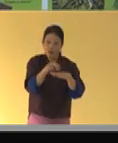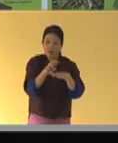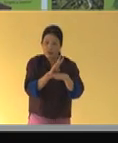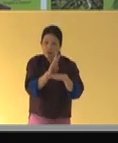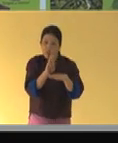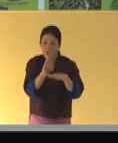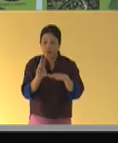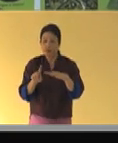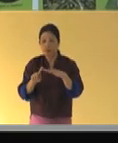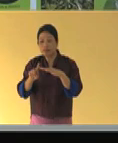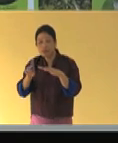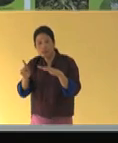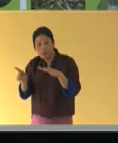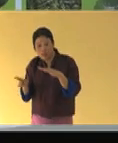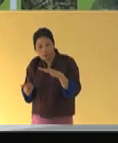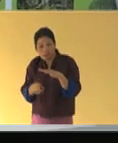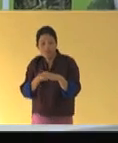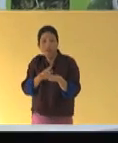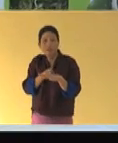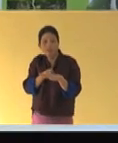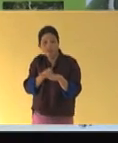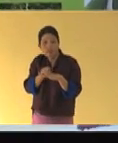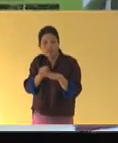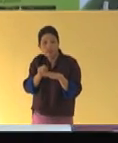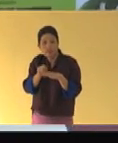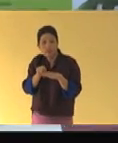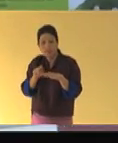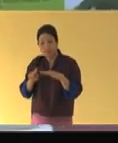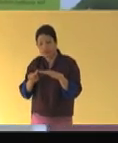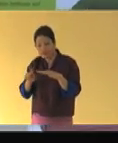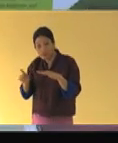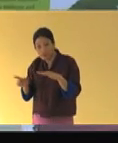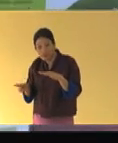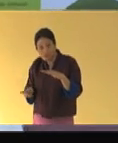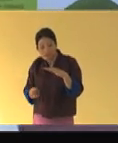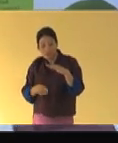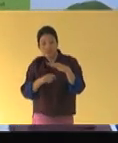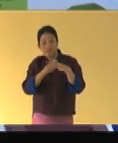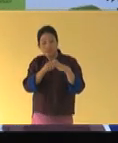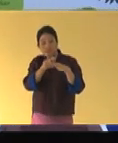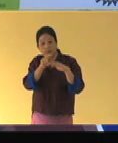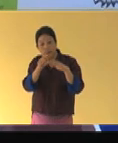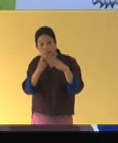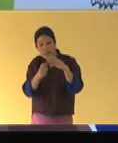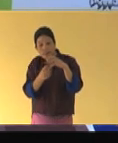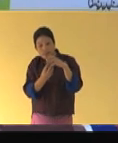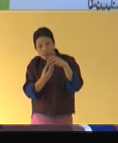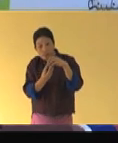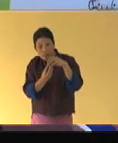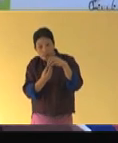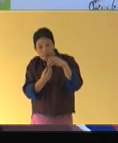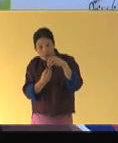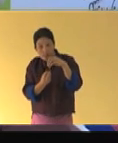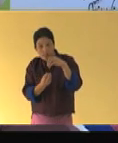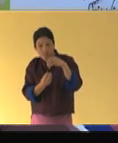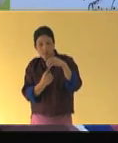they turn into mature caterpillars, and then they develop a cocoon over themselves. And once the caterpillar